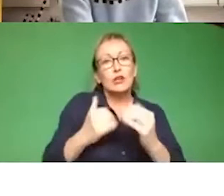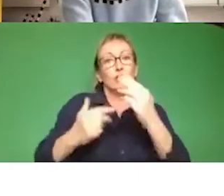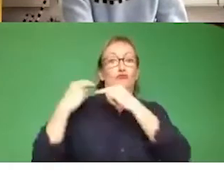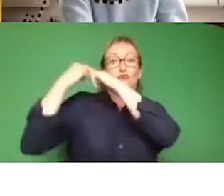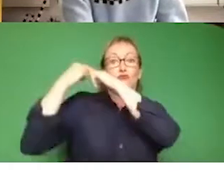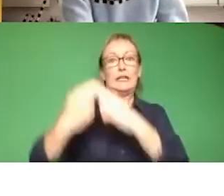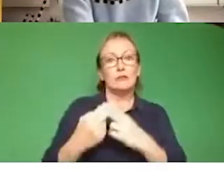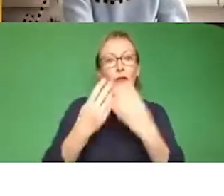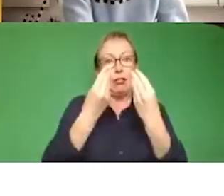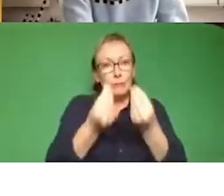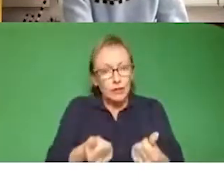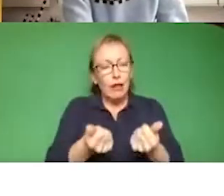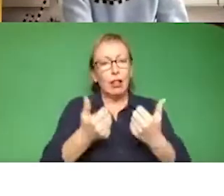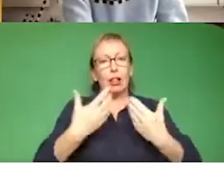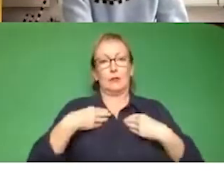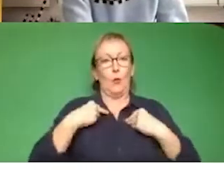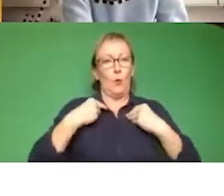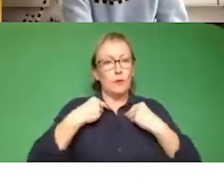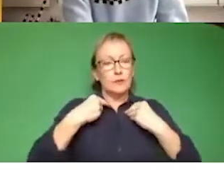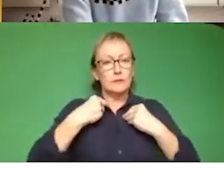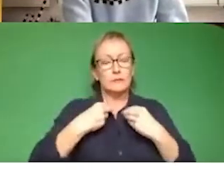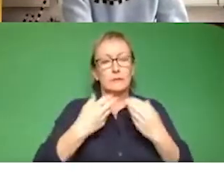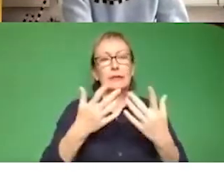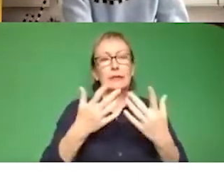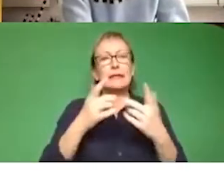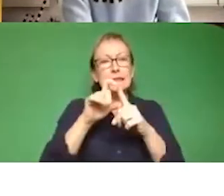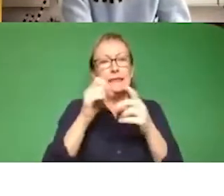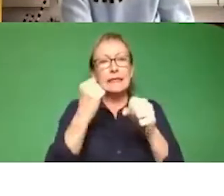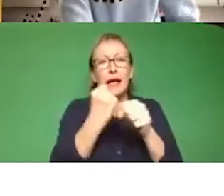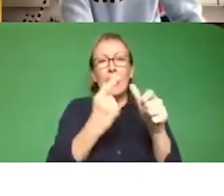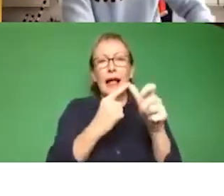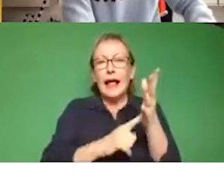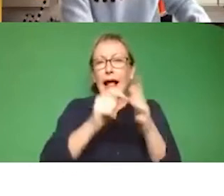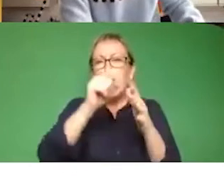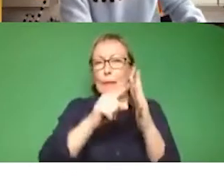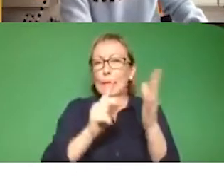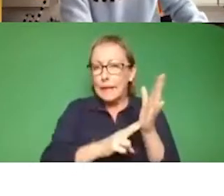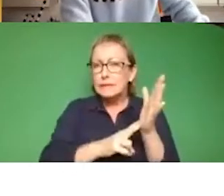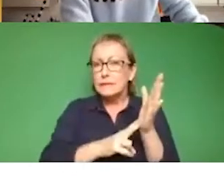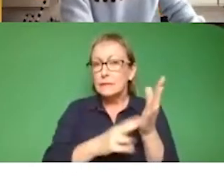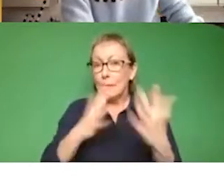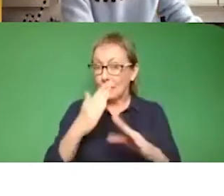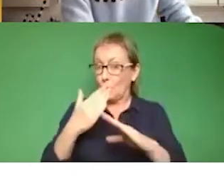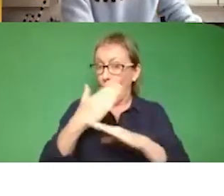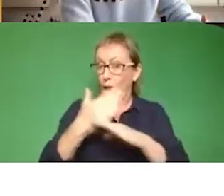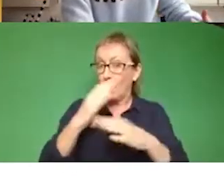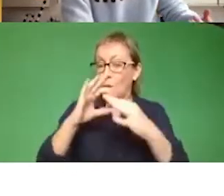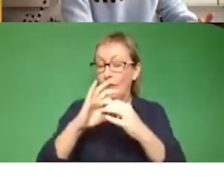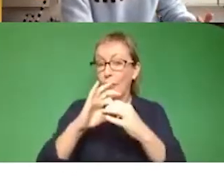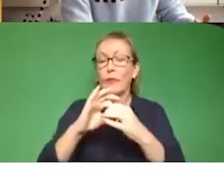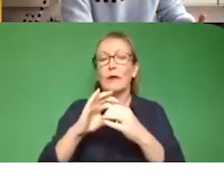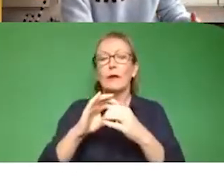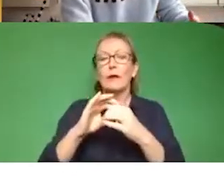industries. You've worked with Dee Gilpin before, I'm sure, and yeah, we've worked with Di Gilpin,